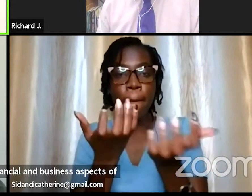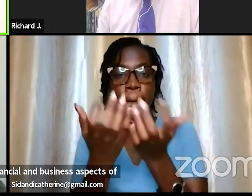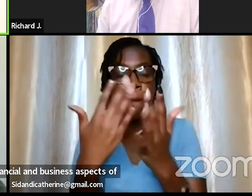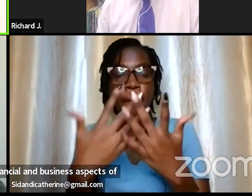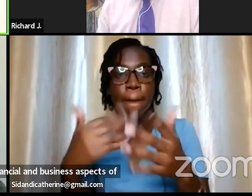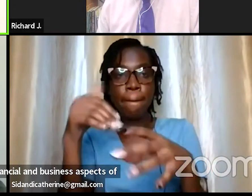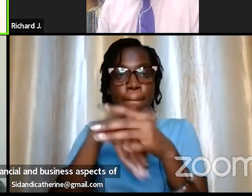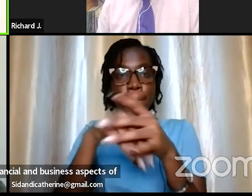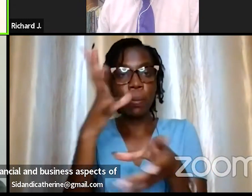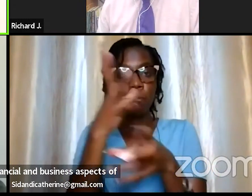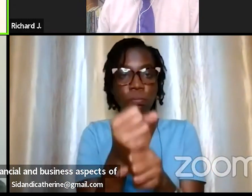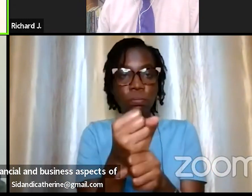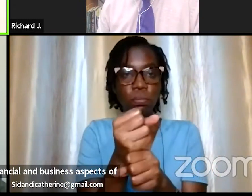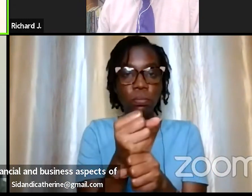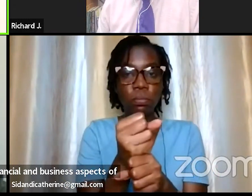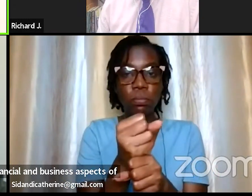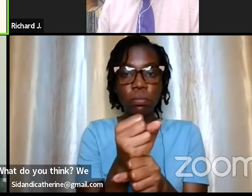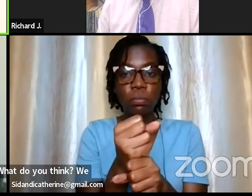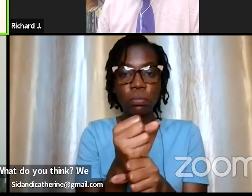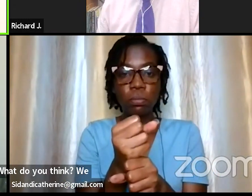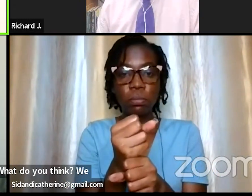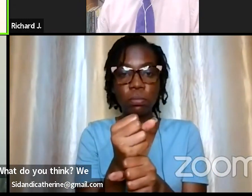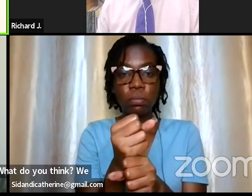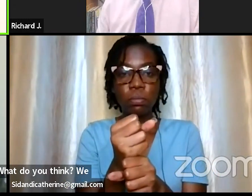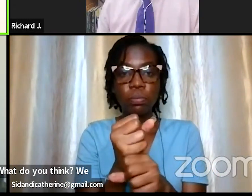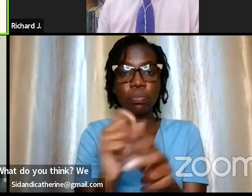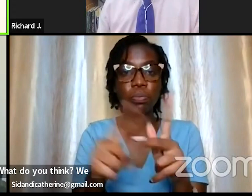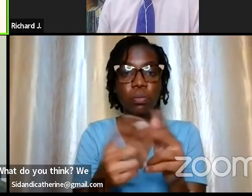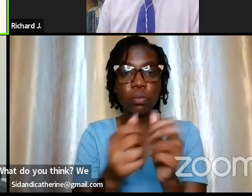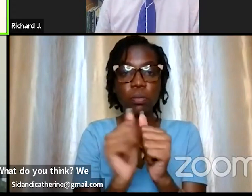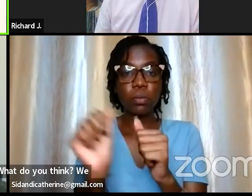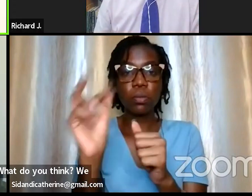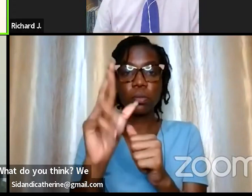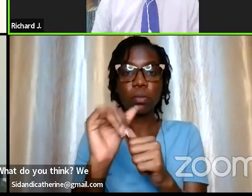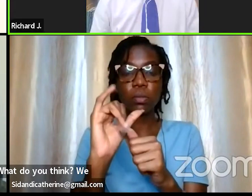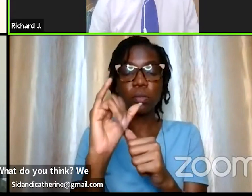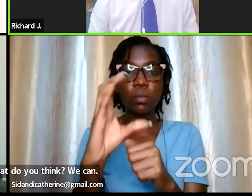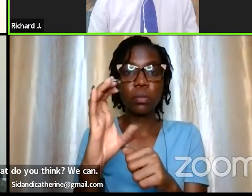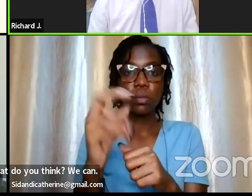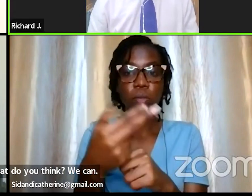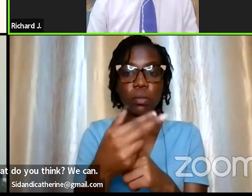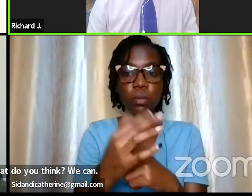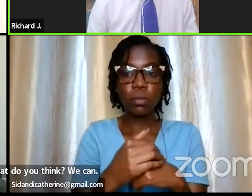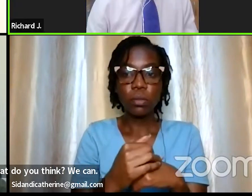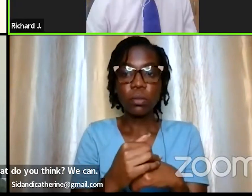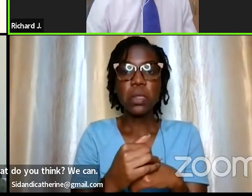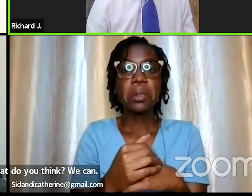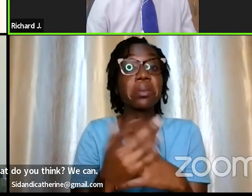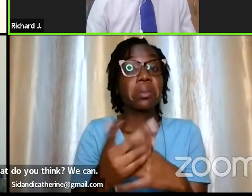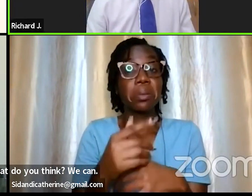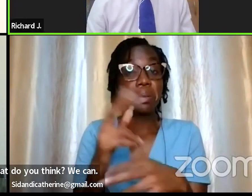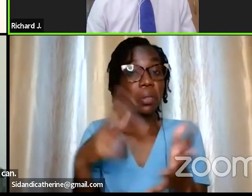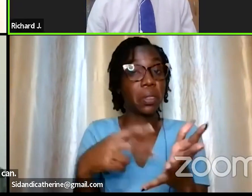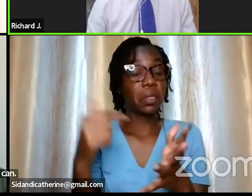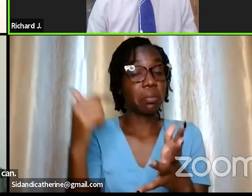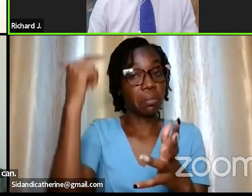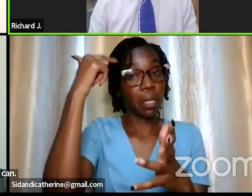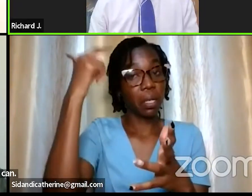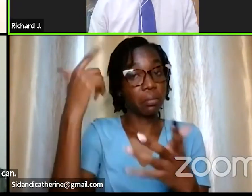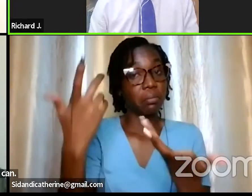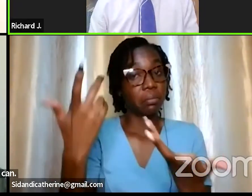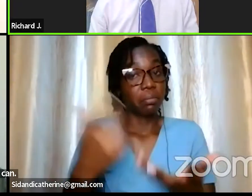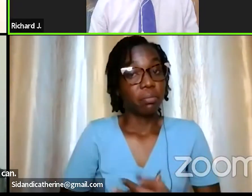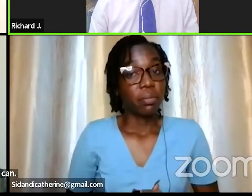Tim? We can start with Richard. Yeah, it is like you've read my mind. There is that